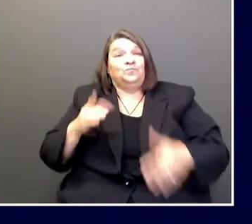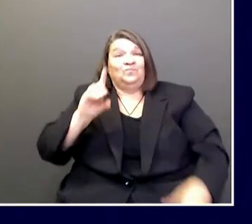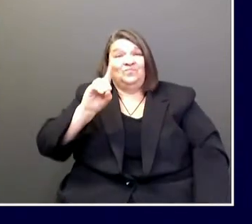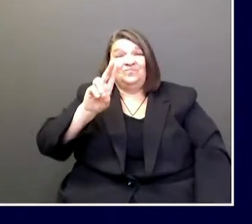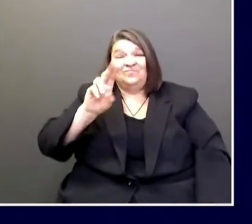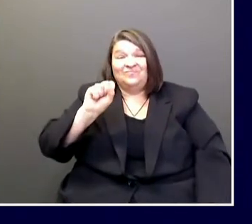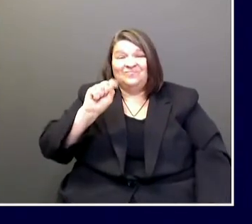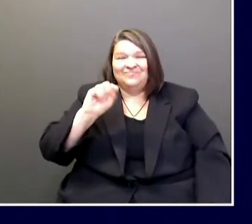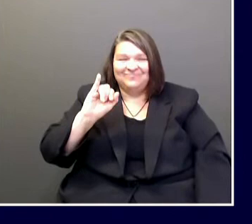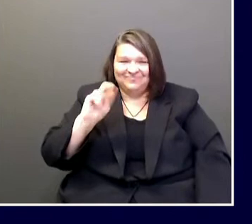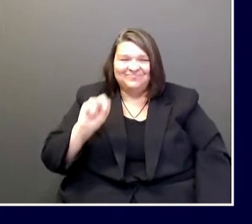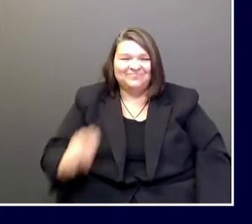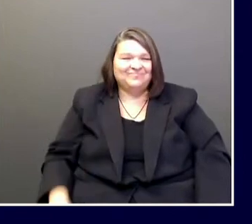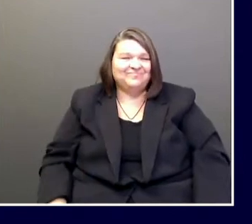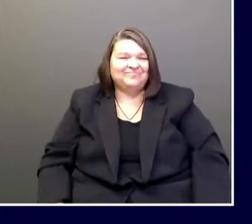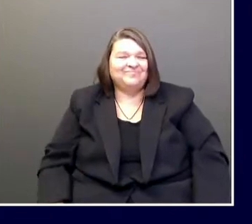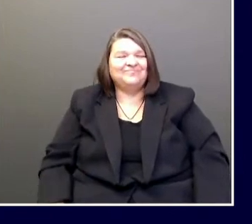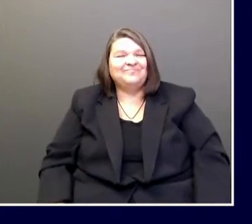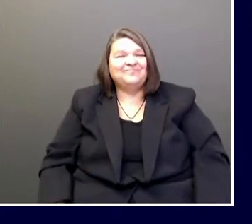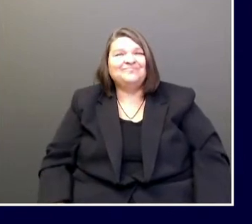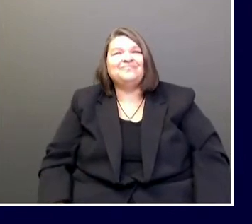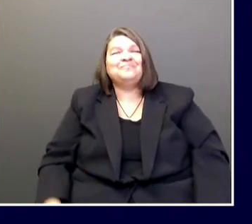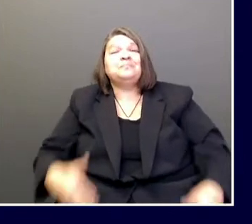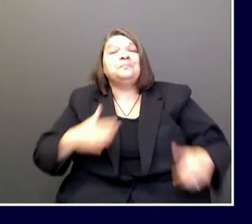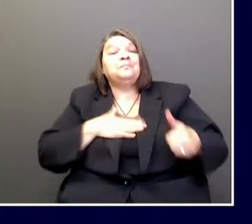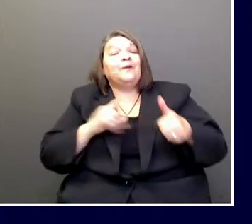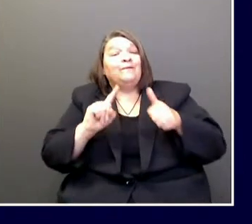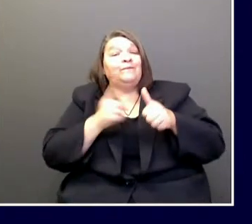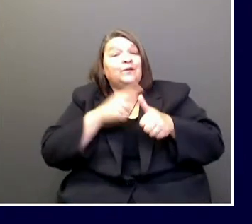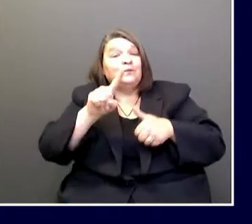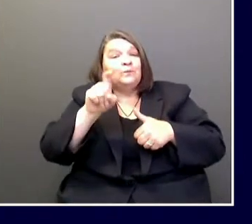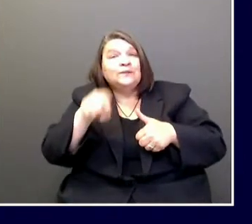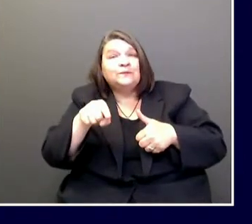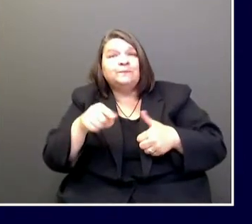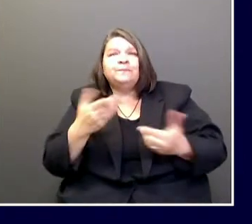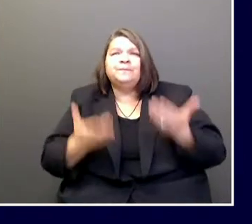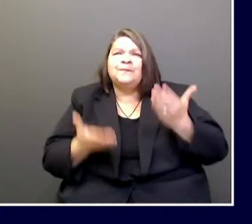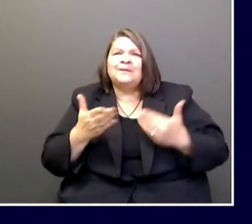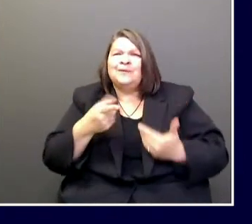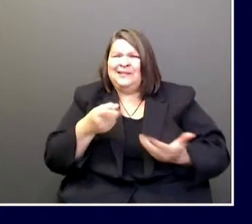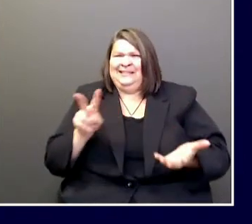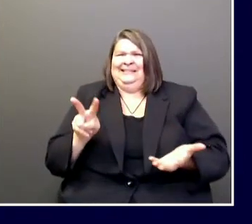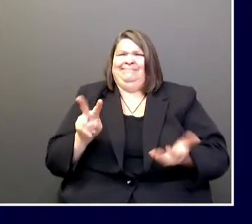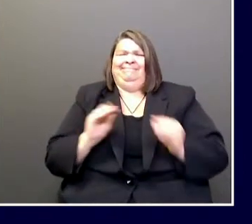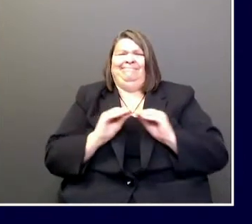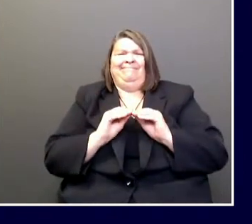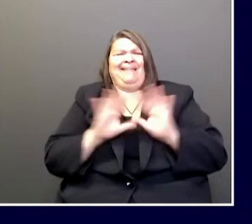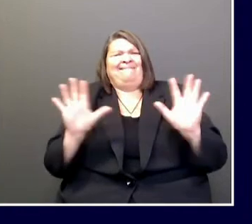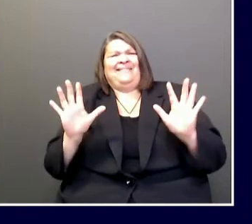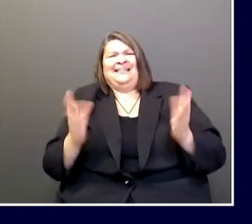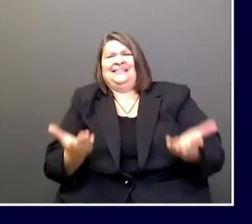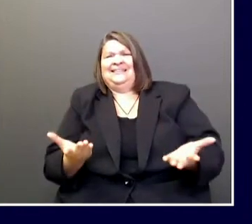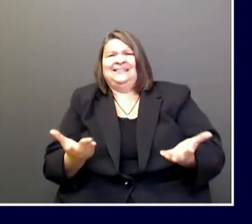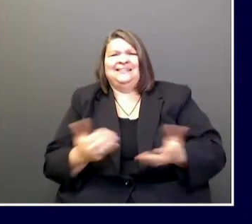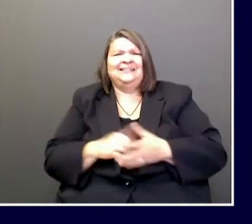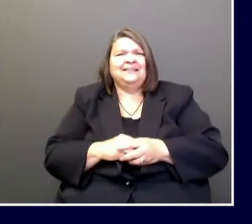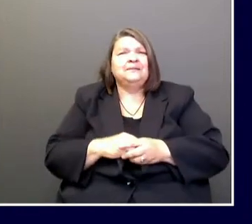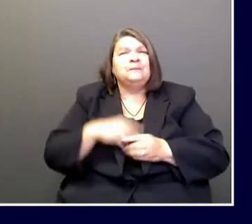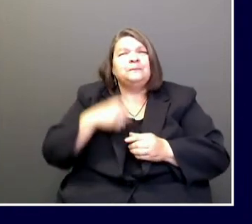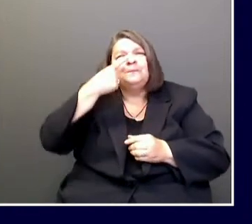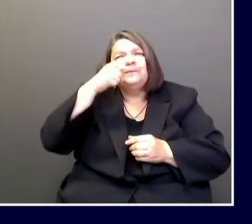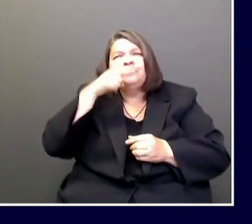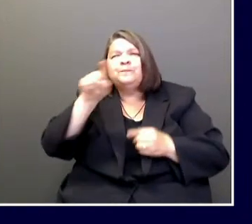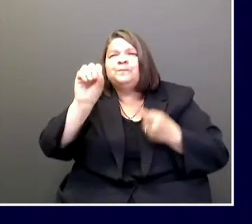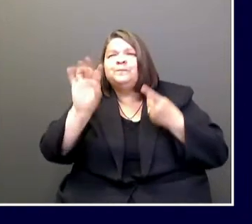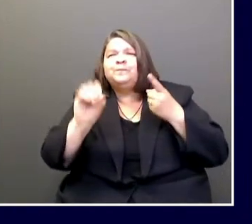Hi. My first question may seem like an obvious one, but what are indoor public settings? This is a refresher. Are these just